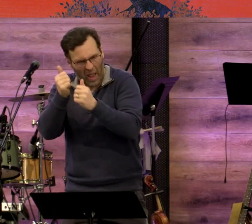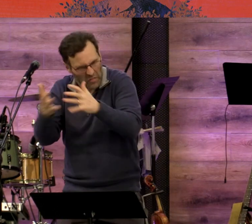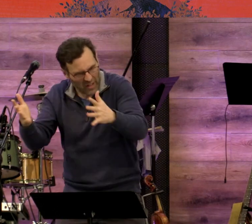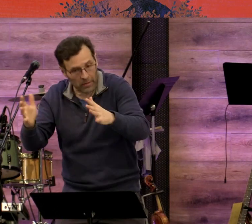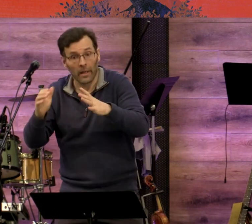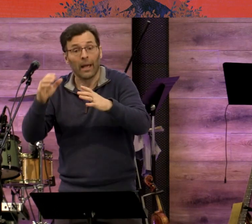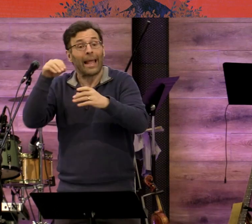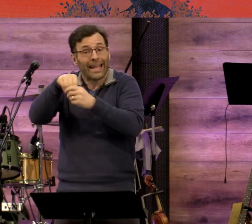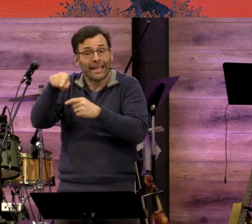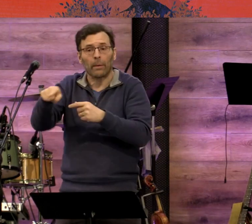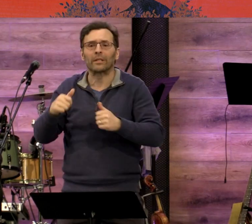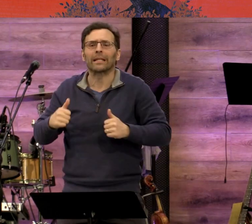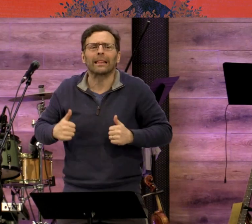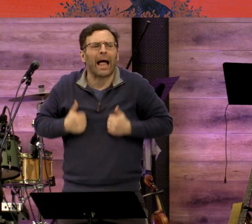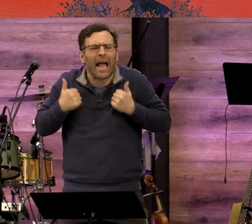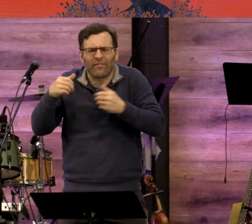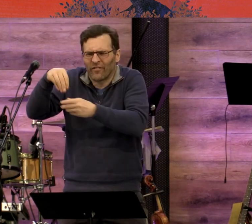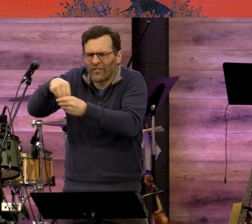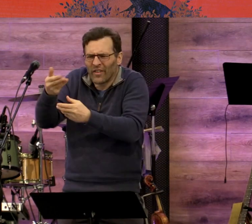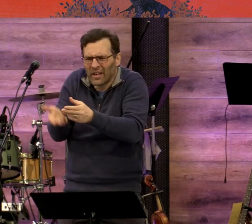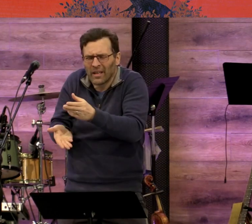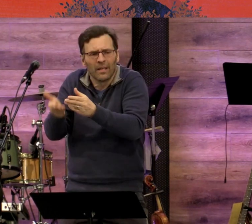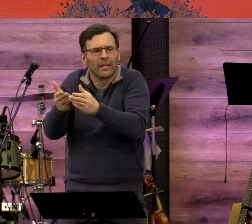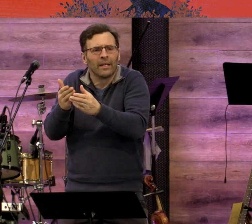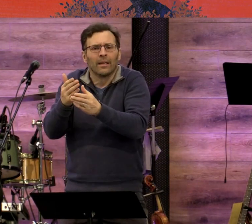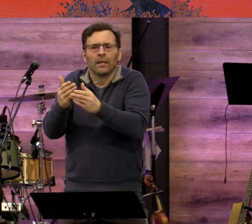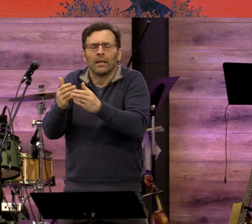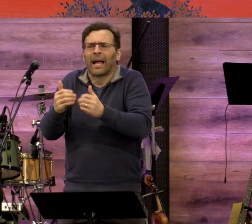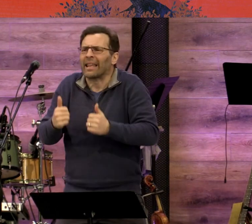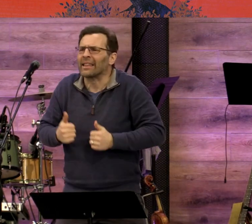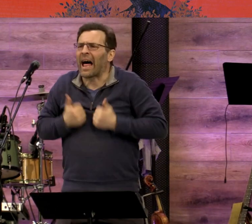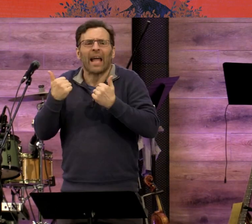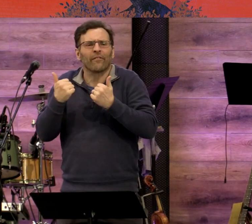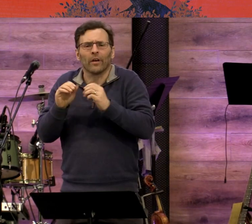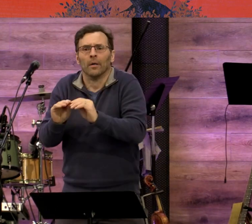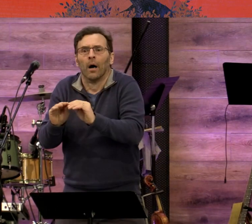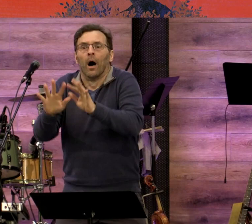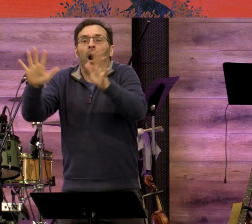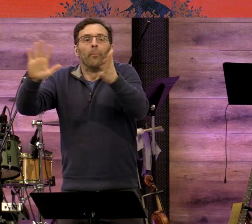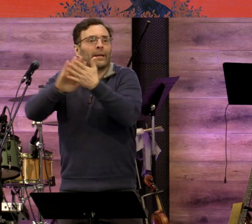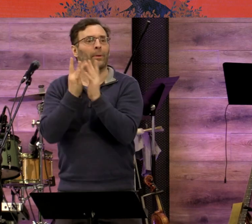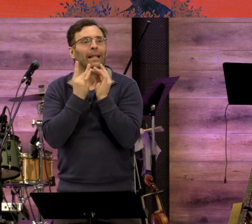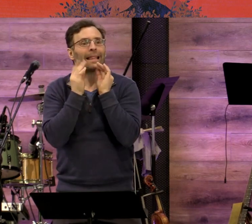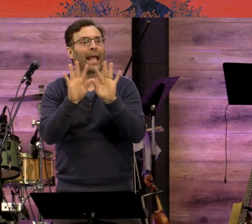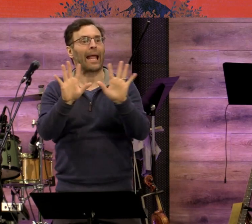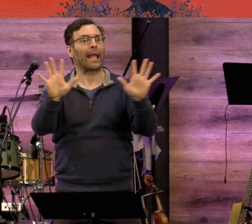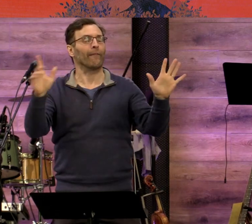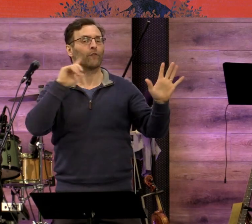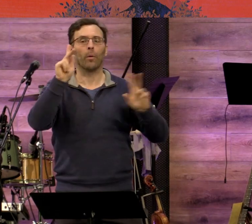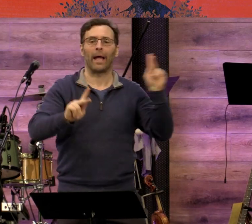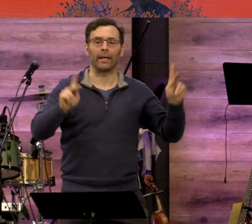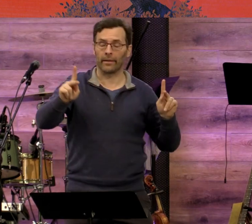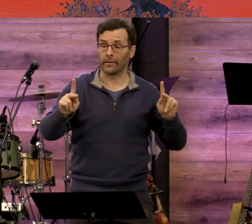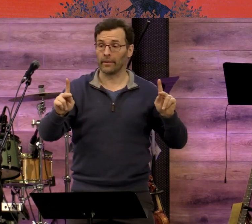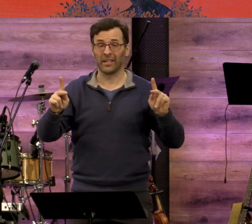In him was life, and the life was the light of men. The